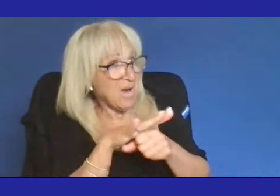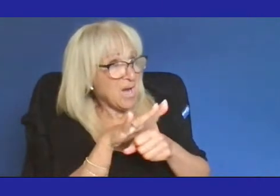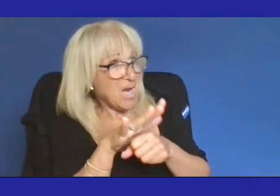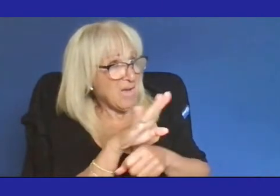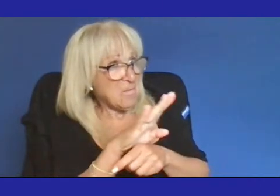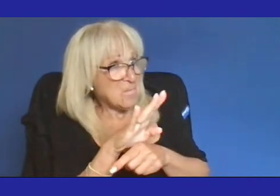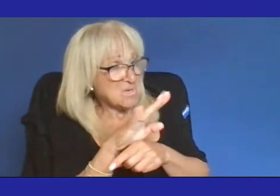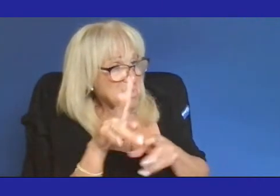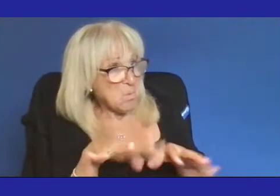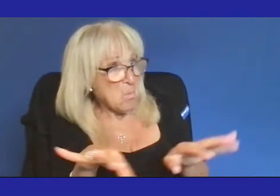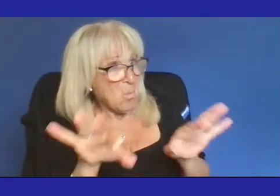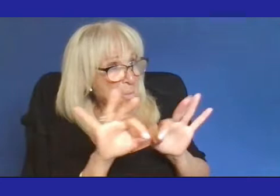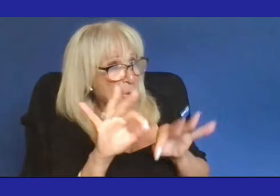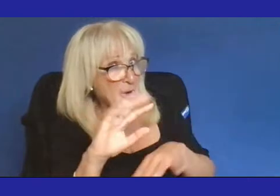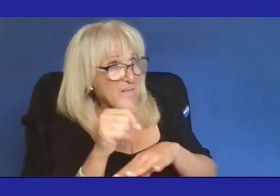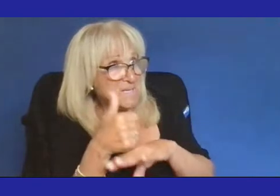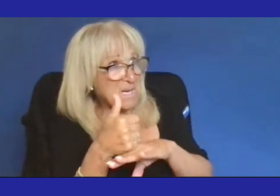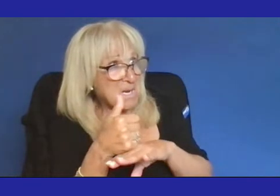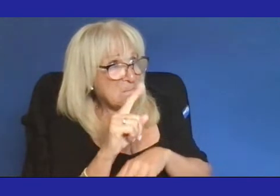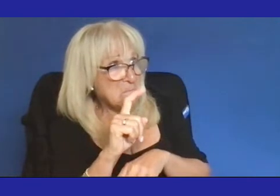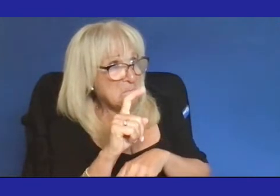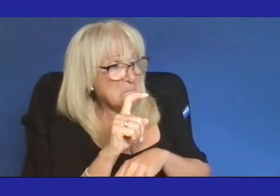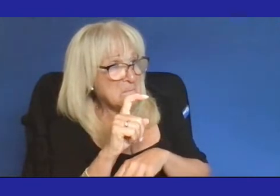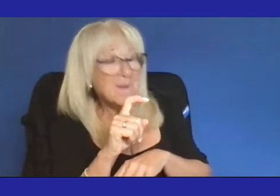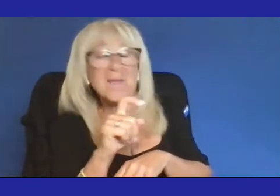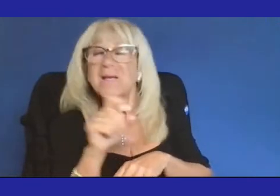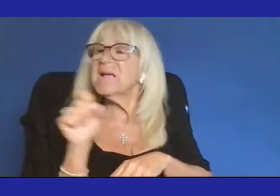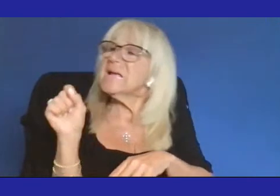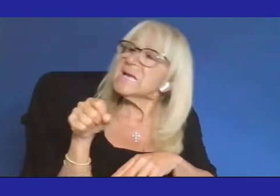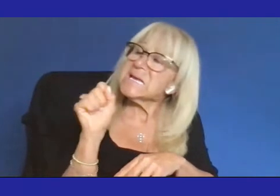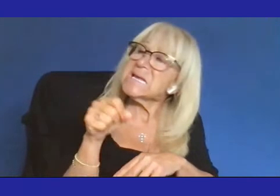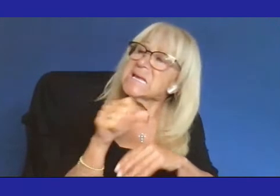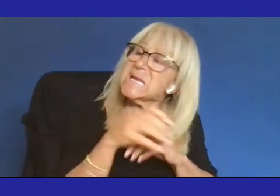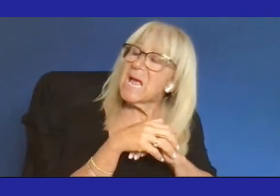while setting this up? Yeah, they